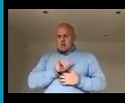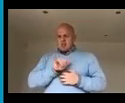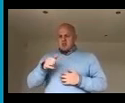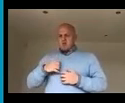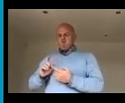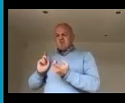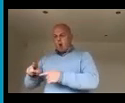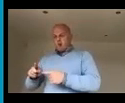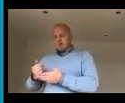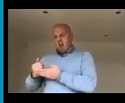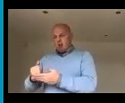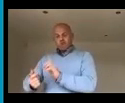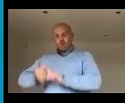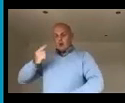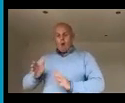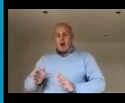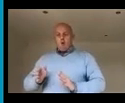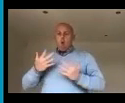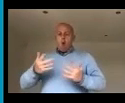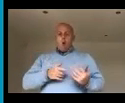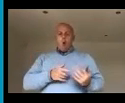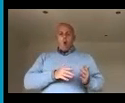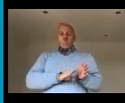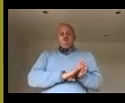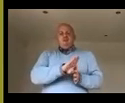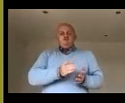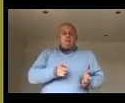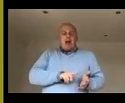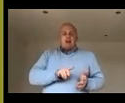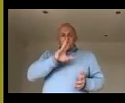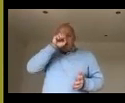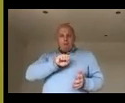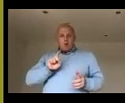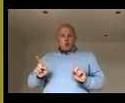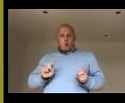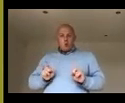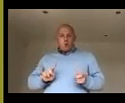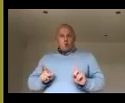different aspects to the fund, and you can apply for one or both.